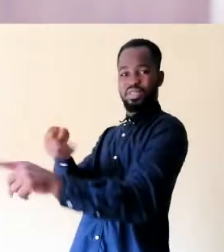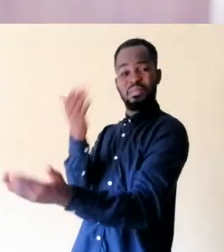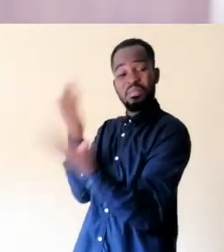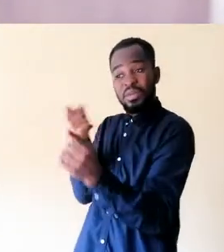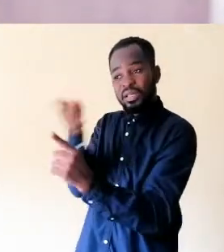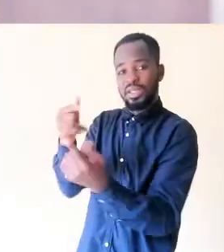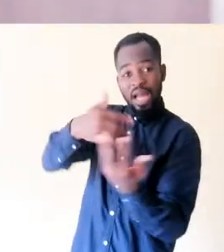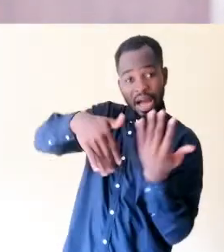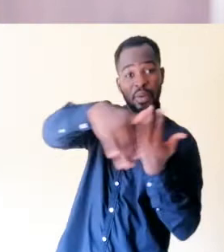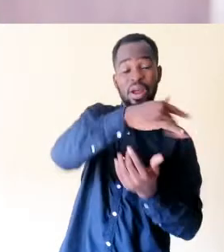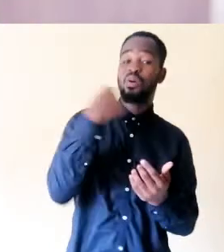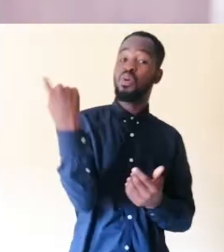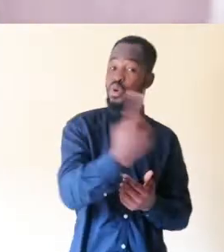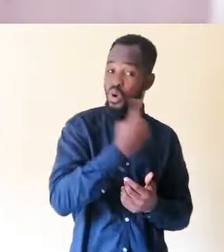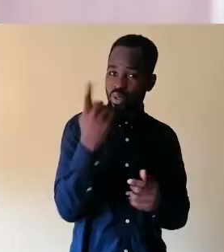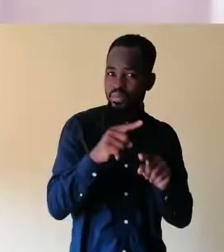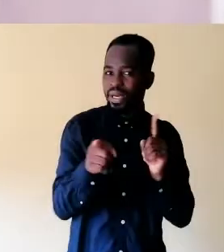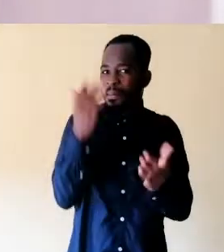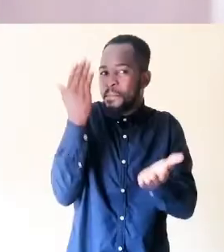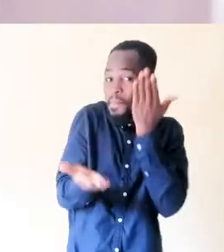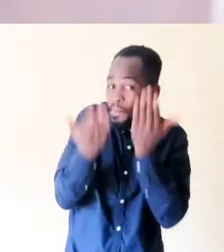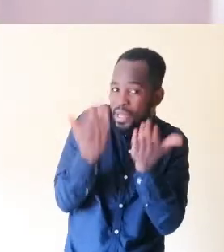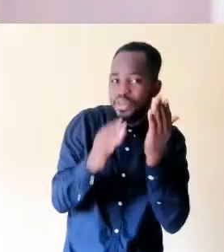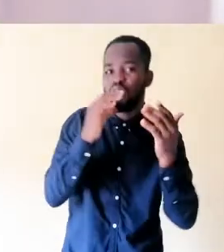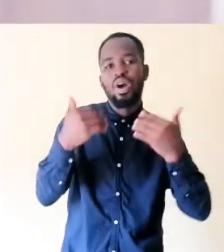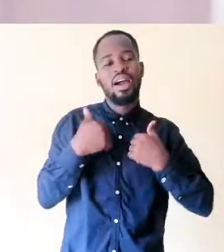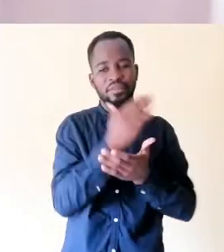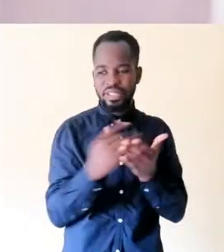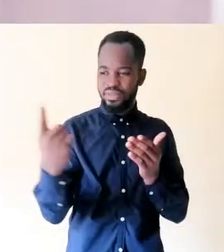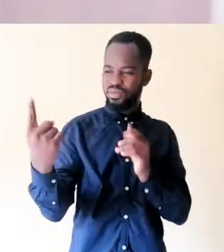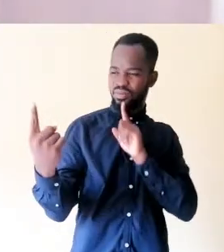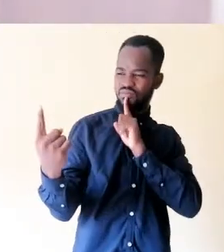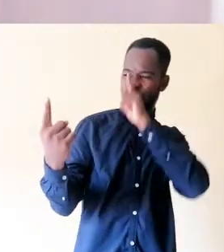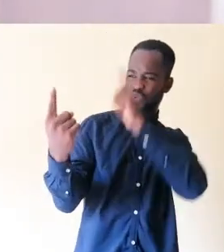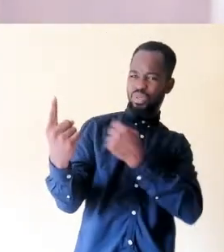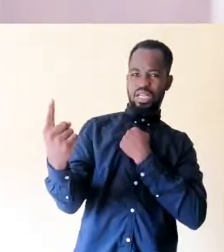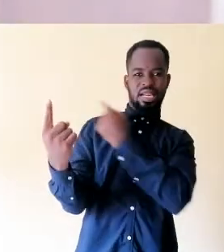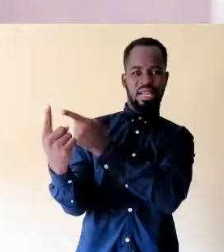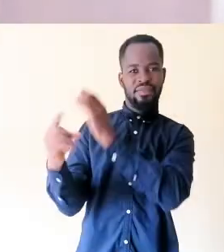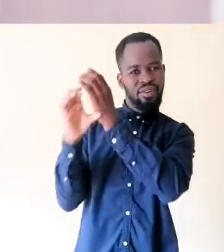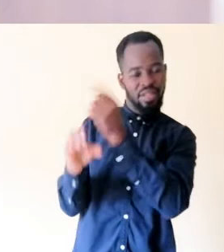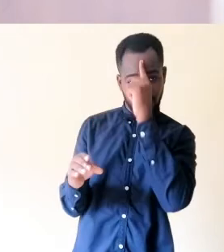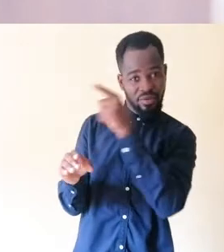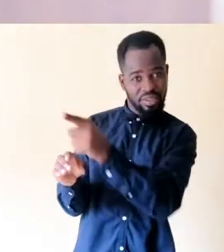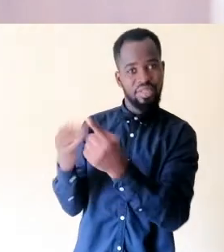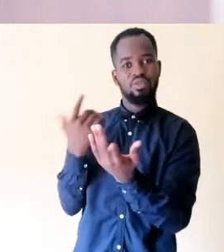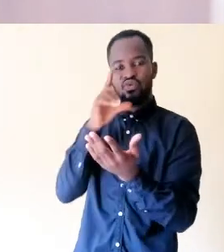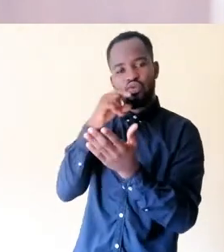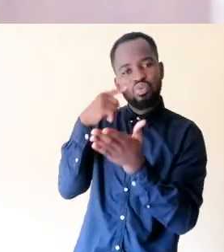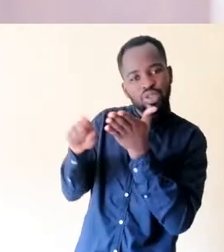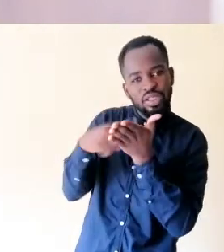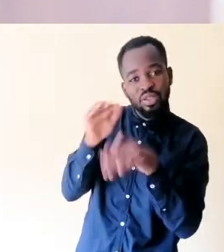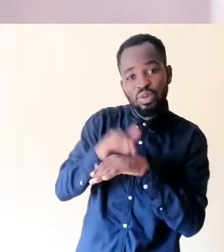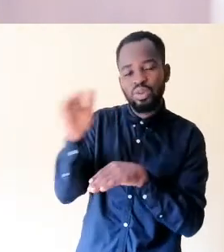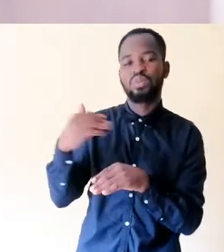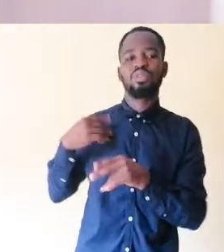out to them. They may be around people all the time, but they may not have someone who actually loves and cares for them and who looks